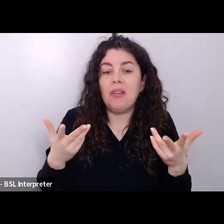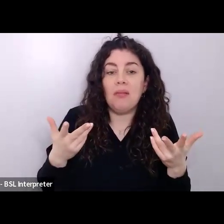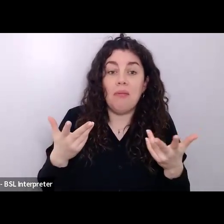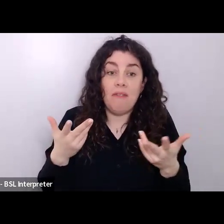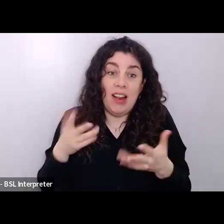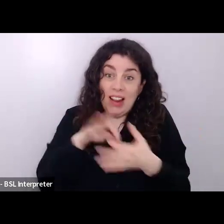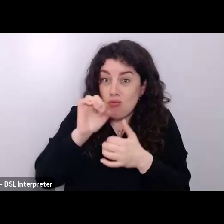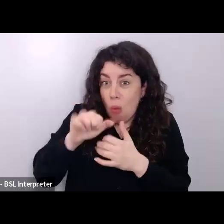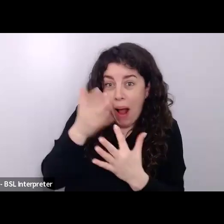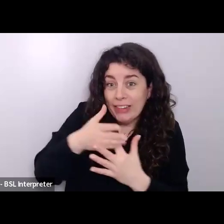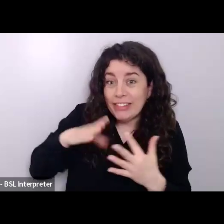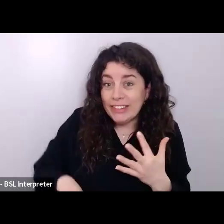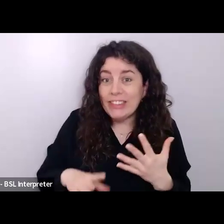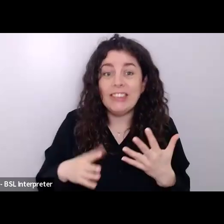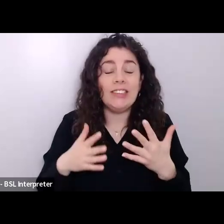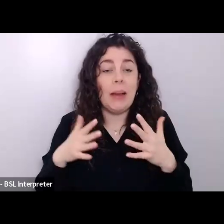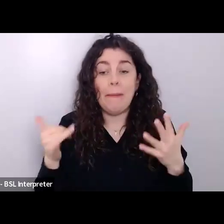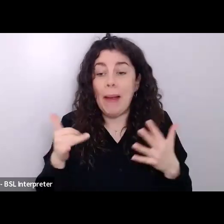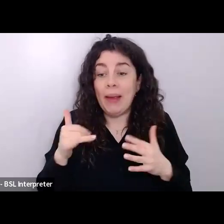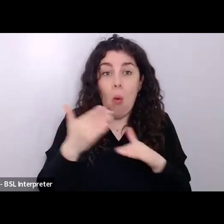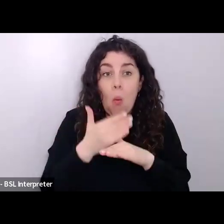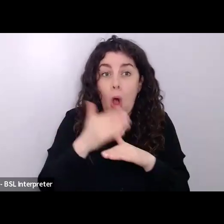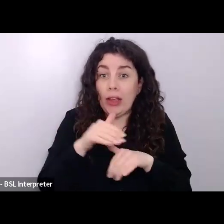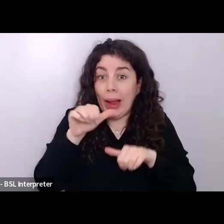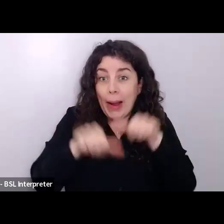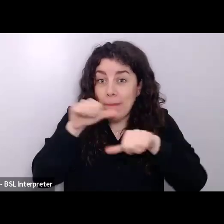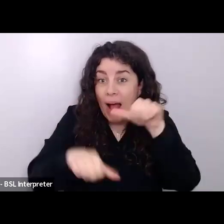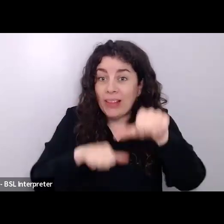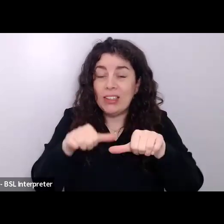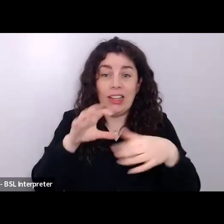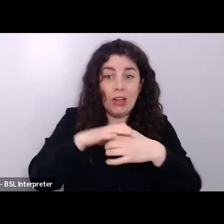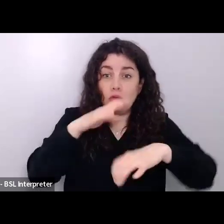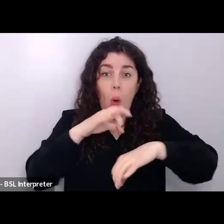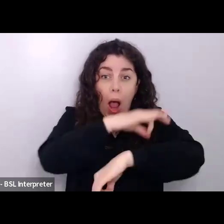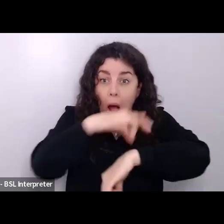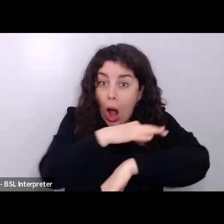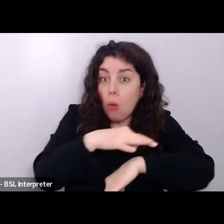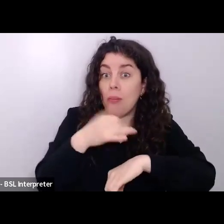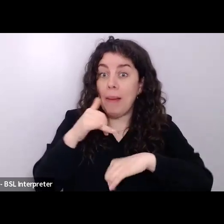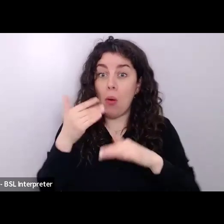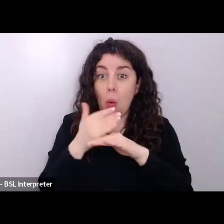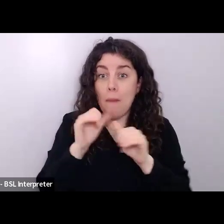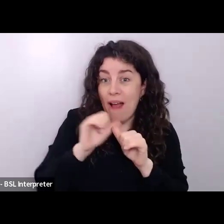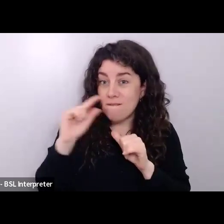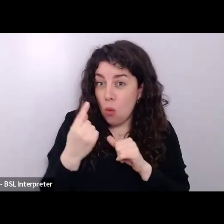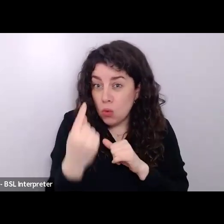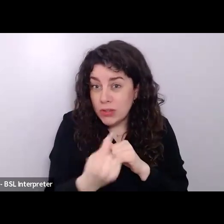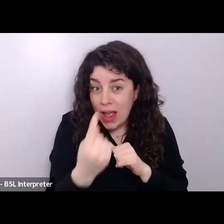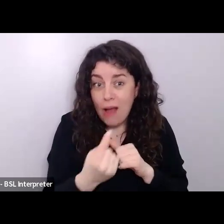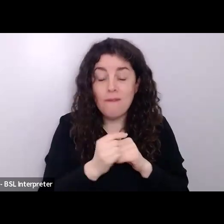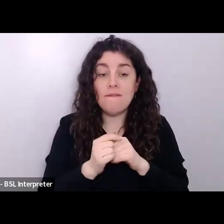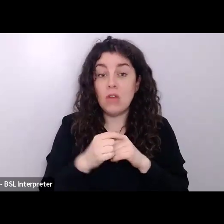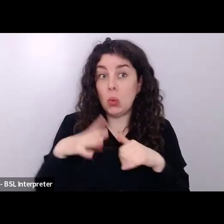perspective? Are there working patterns that are going to work better for you? Are you likely to require